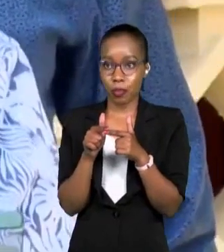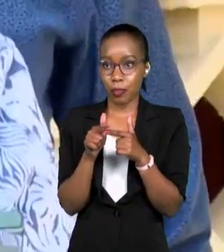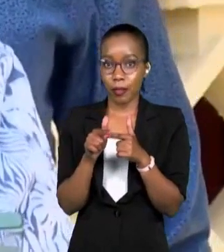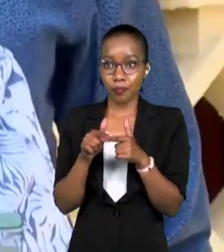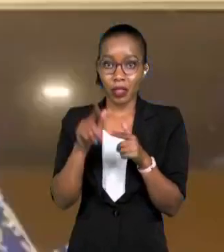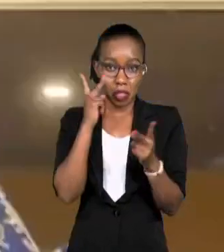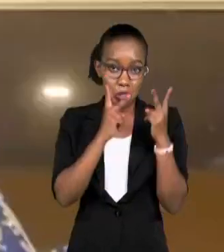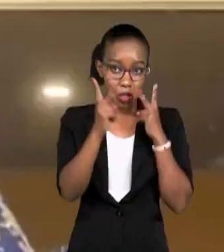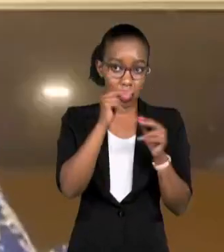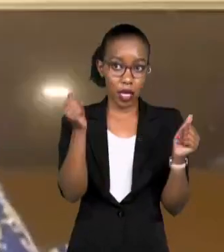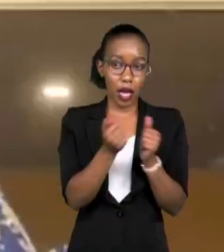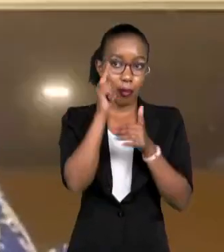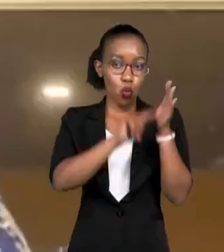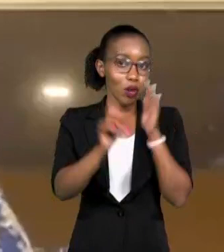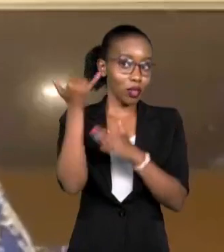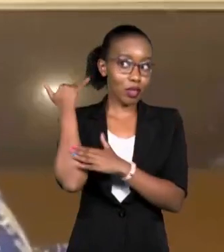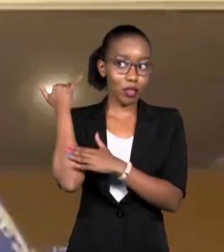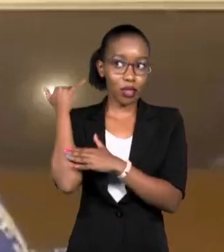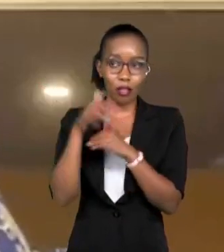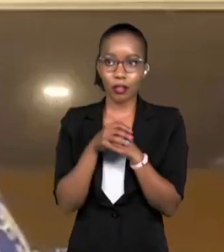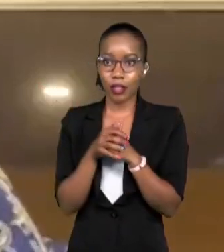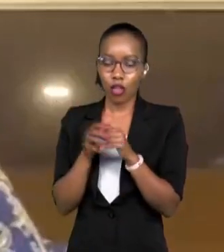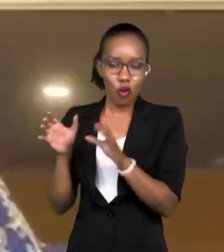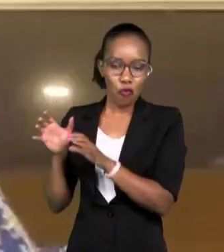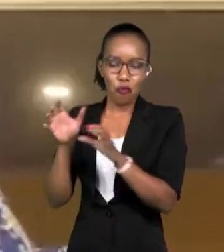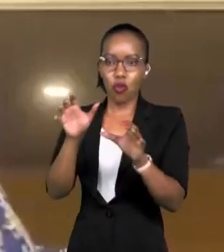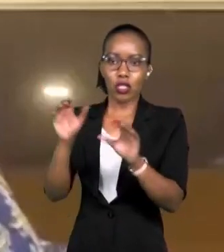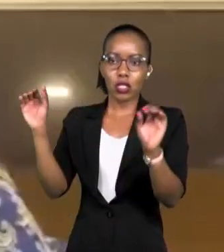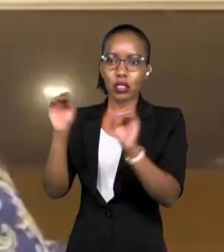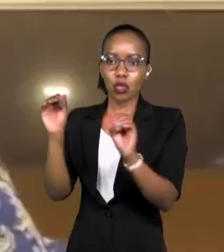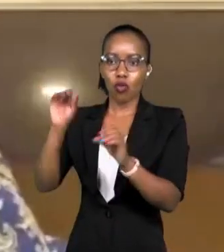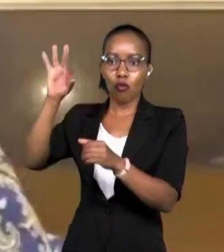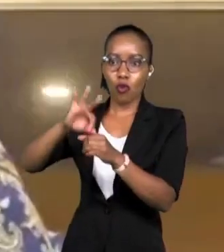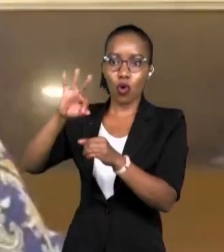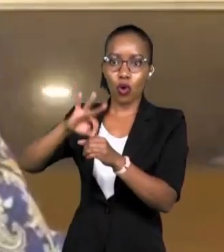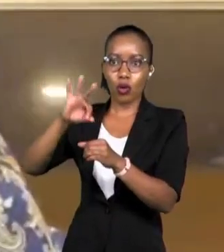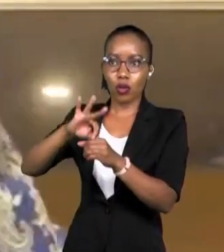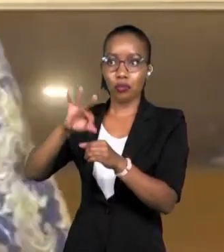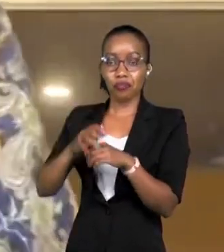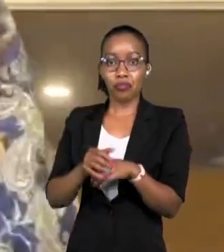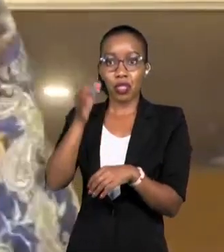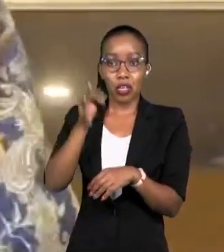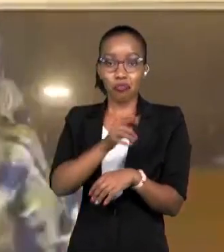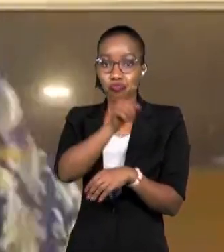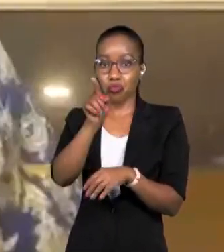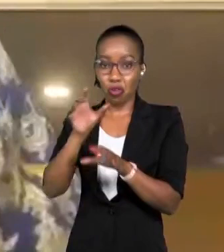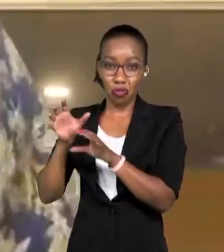walijionea njana. Nobody influenced anybody to vote. If anybody was